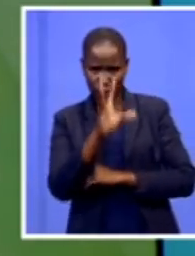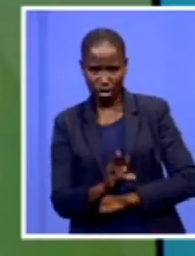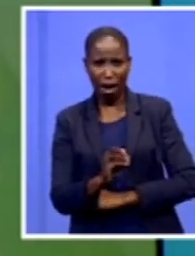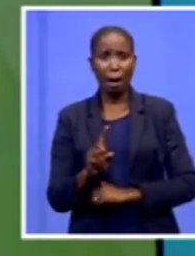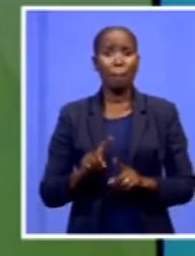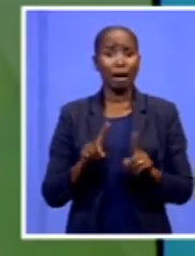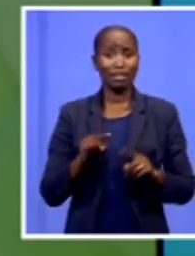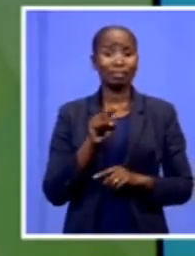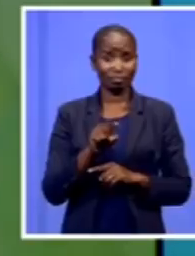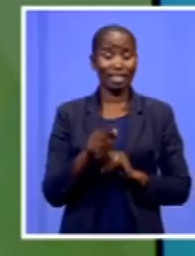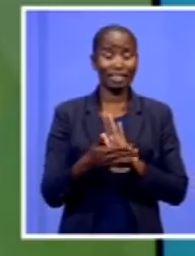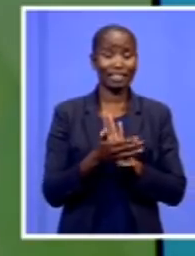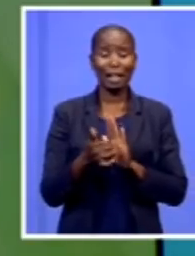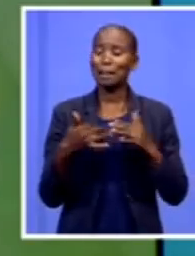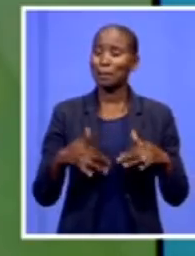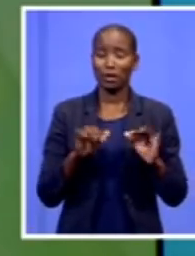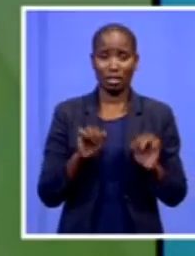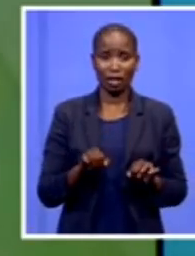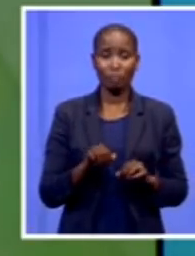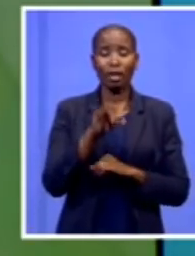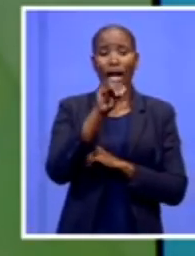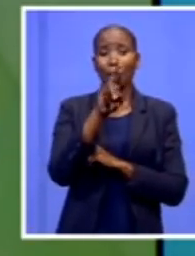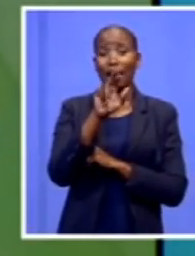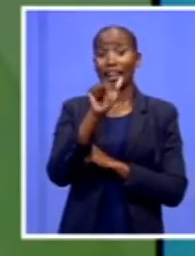mRNA technology designed in Africa,